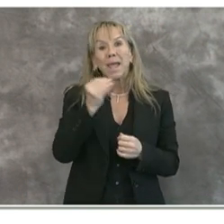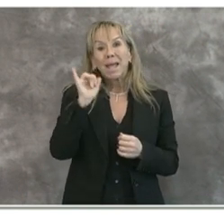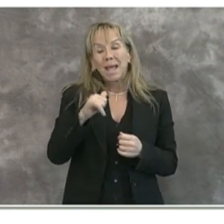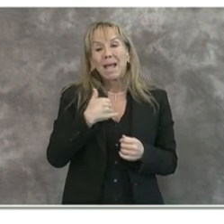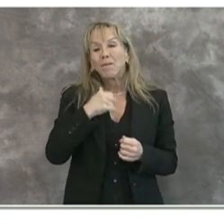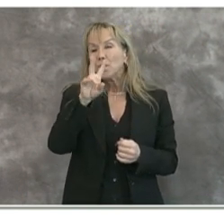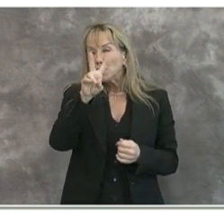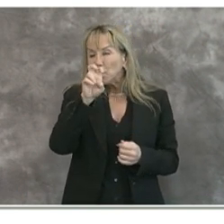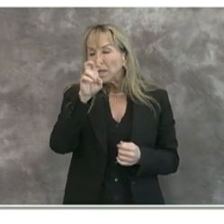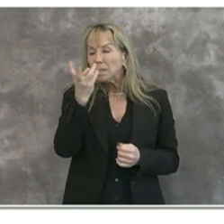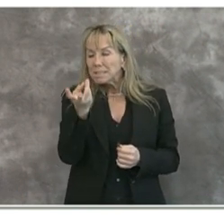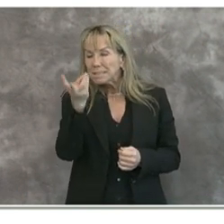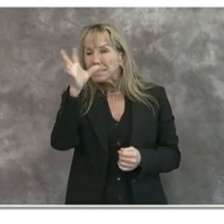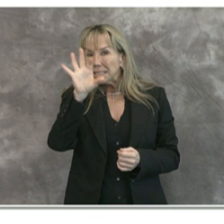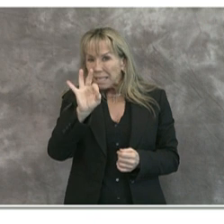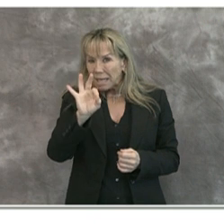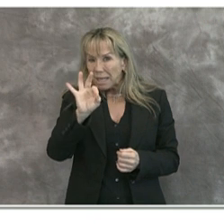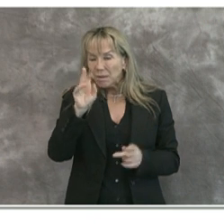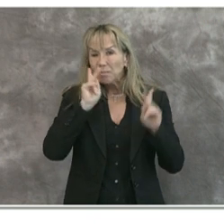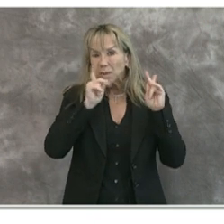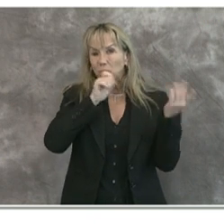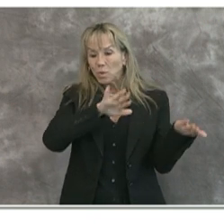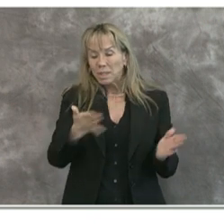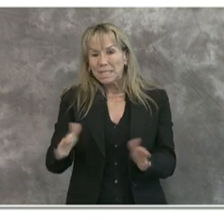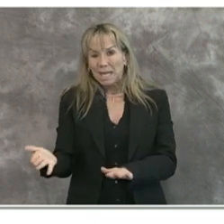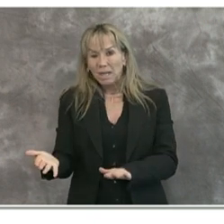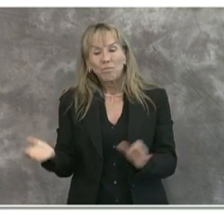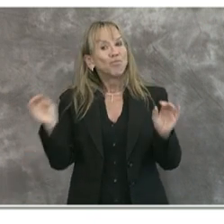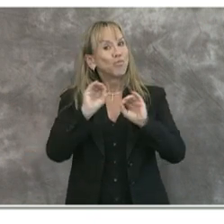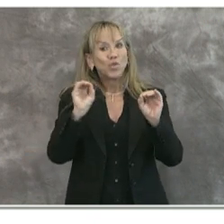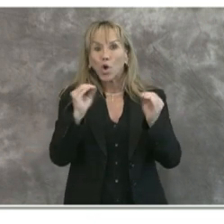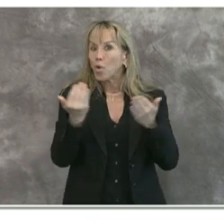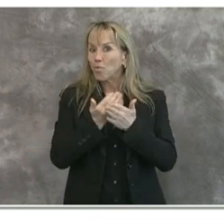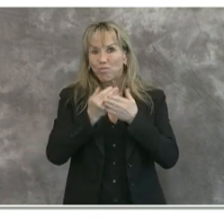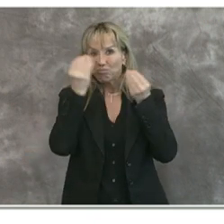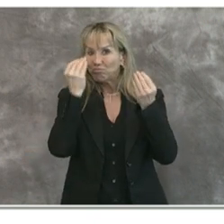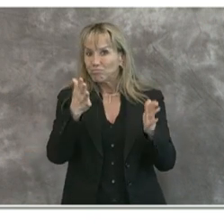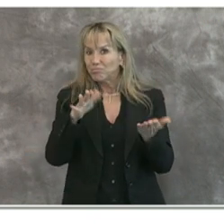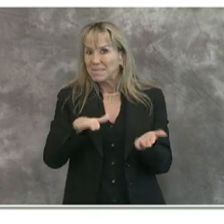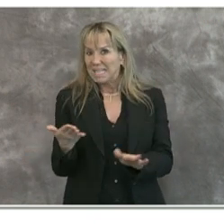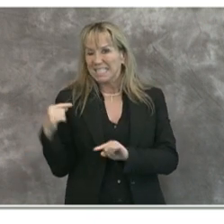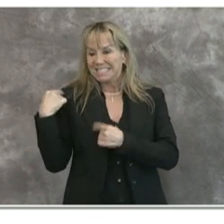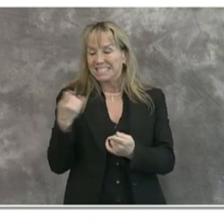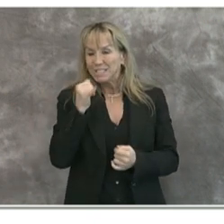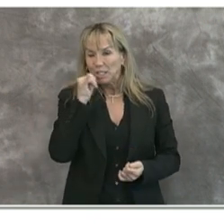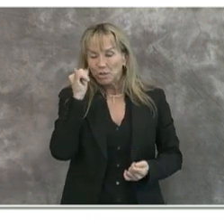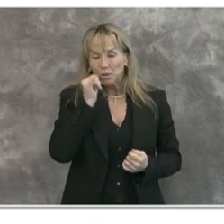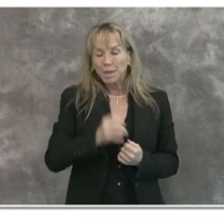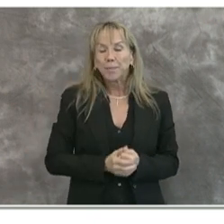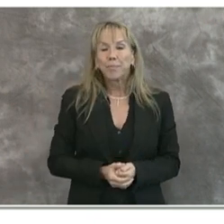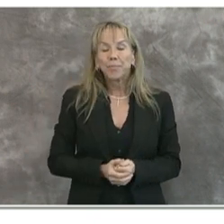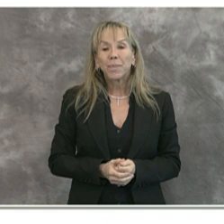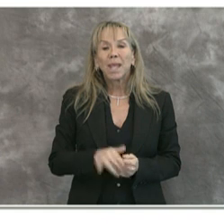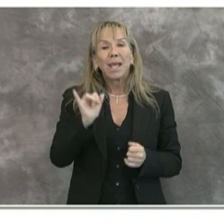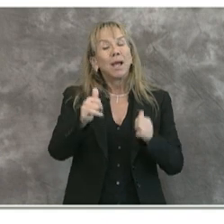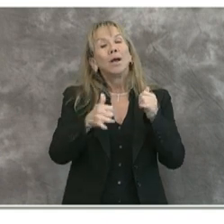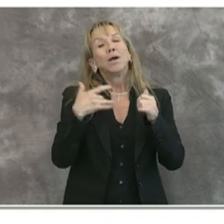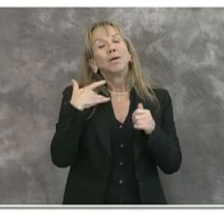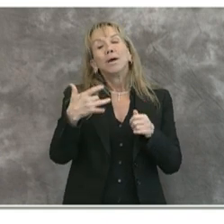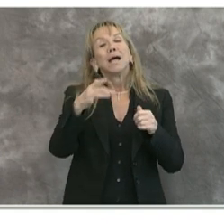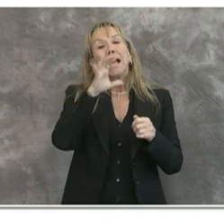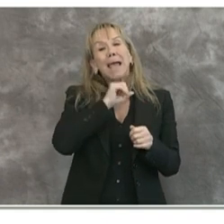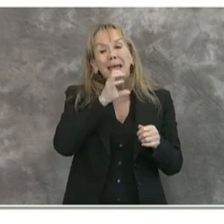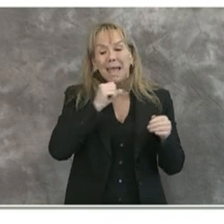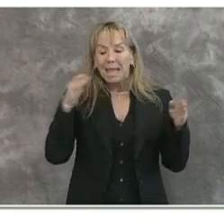includes 269 deaths, with no new deaths reported since yesterday. The age range